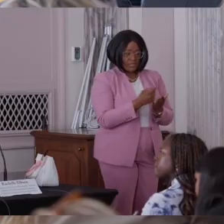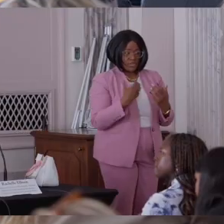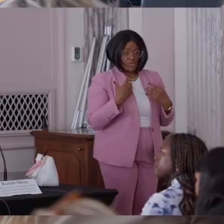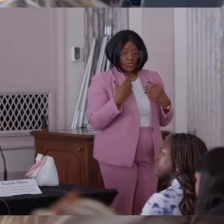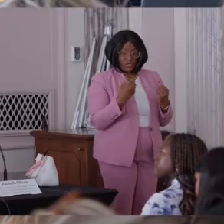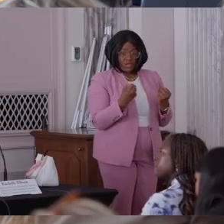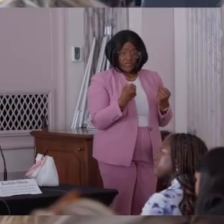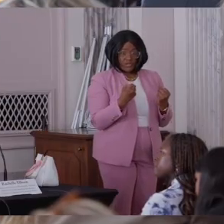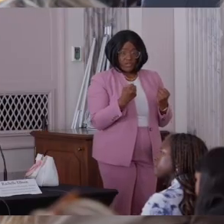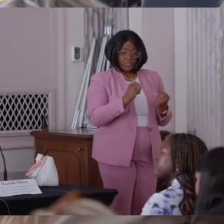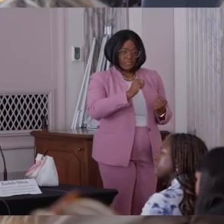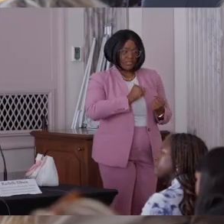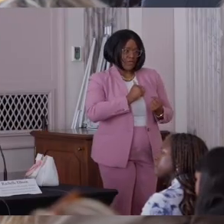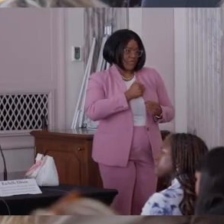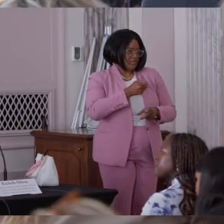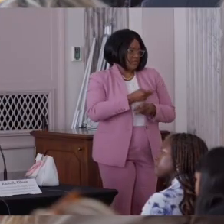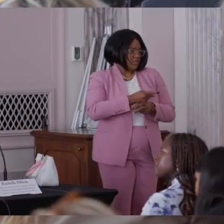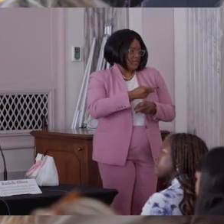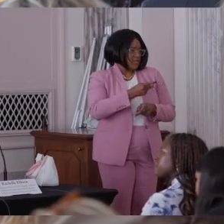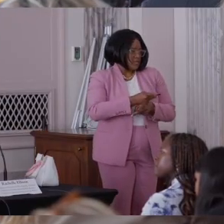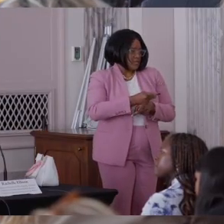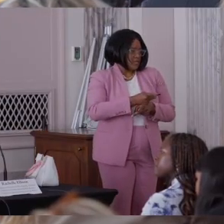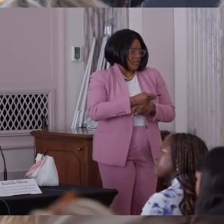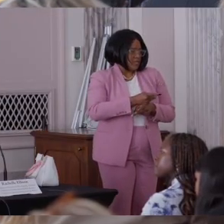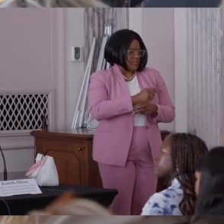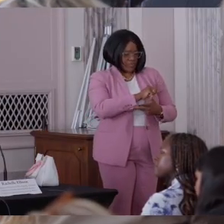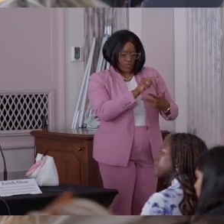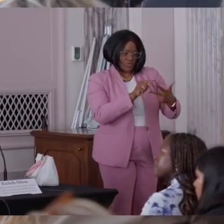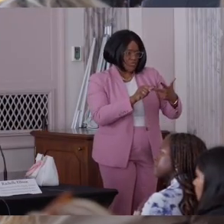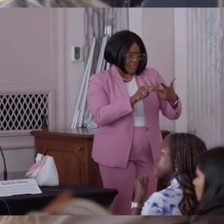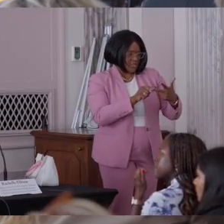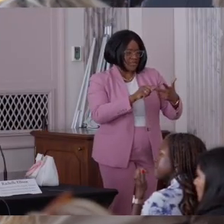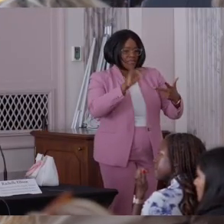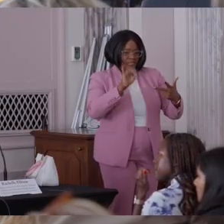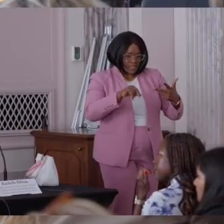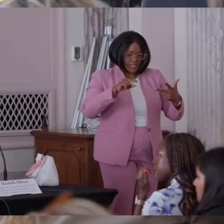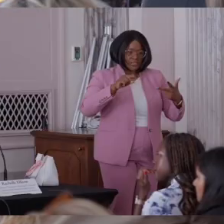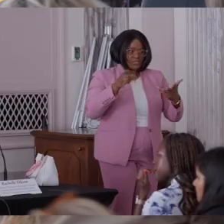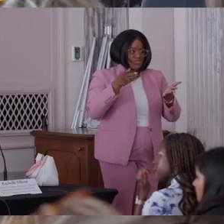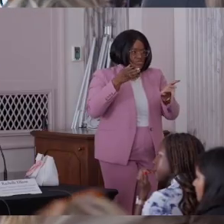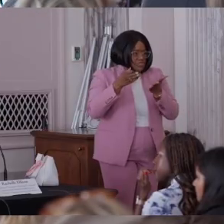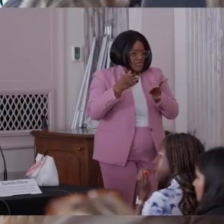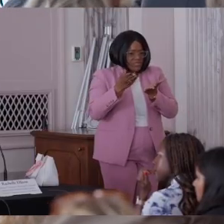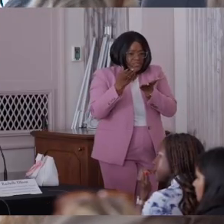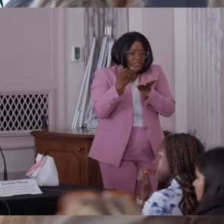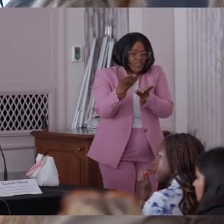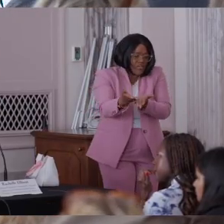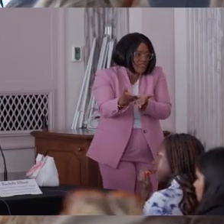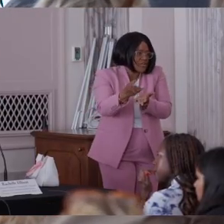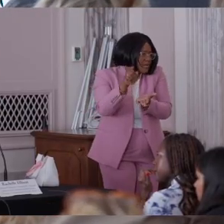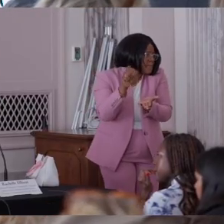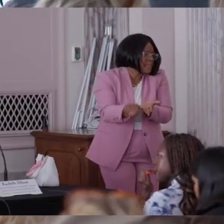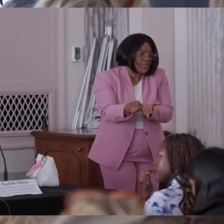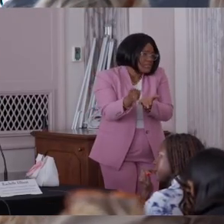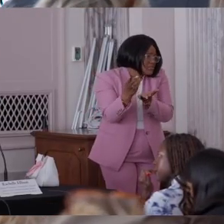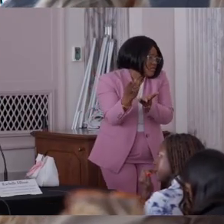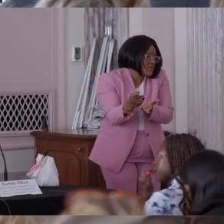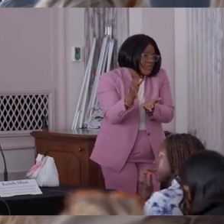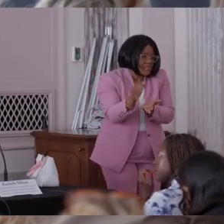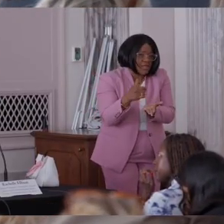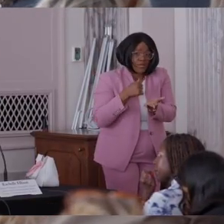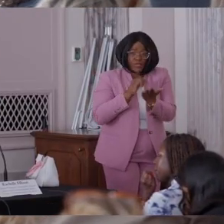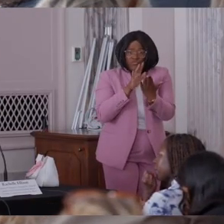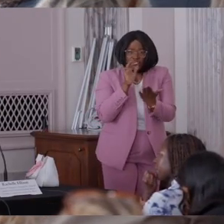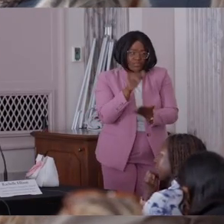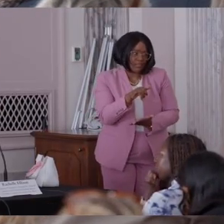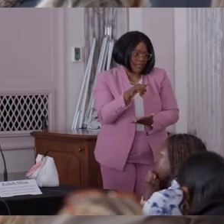recovery, and self-sufficiency. That's what these services and what housing has to be accountable for. So I just want to address